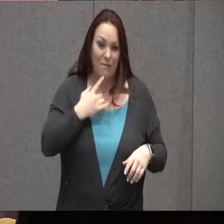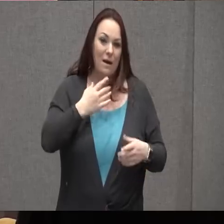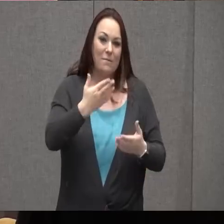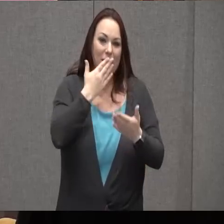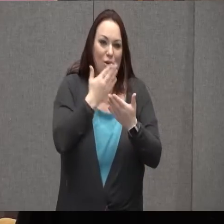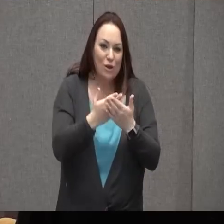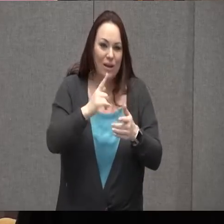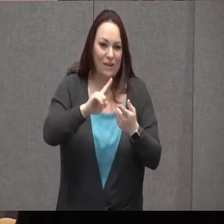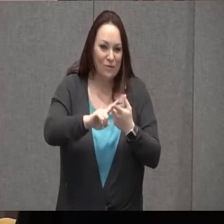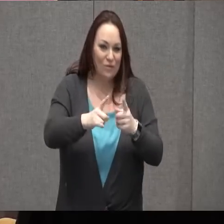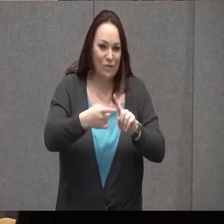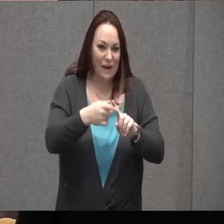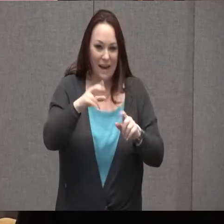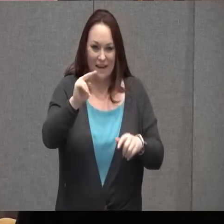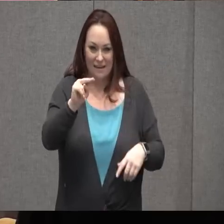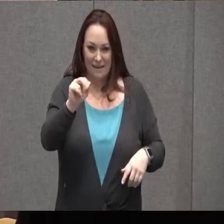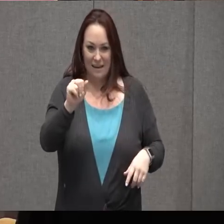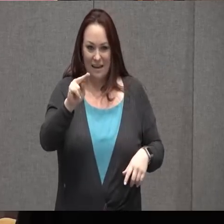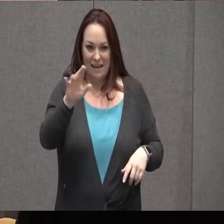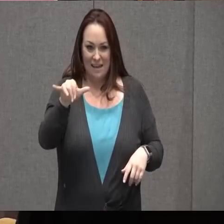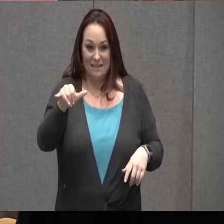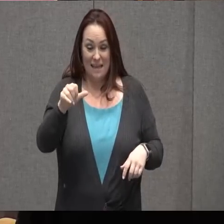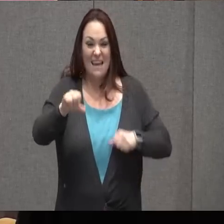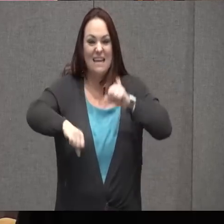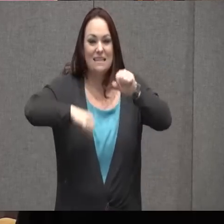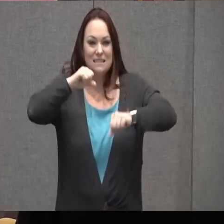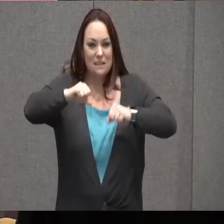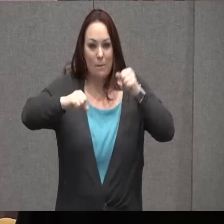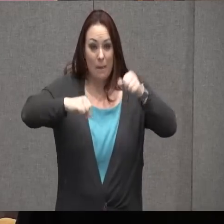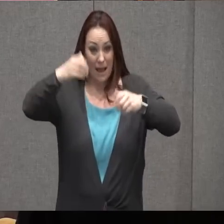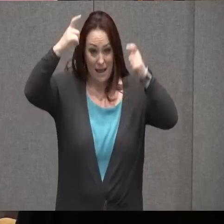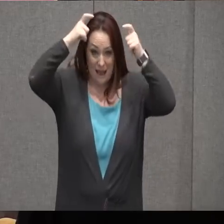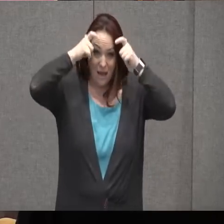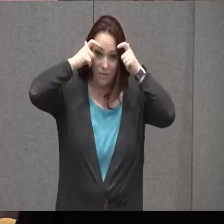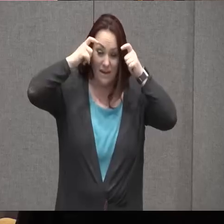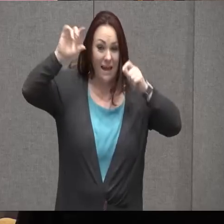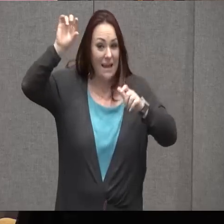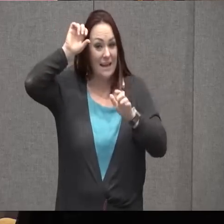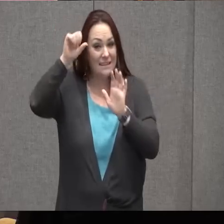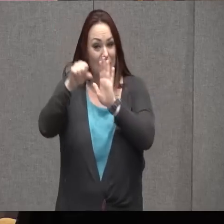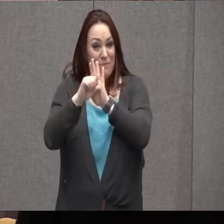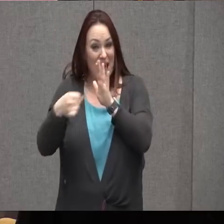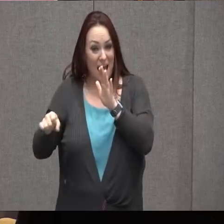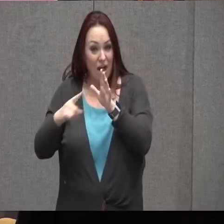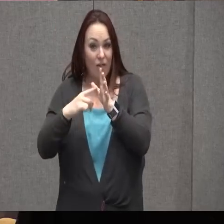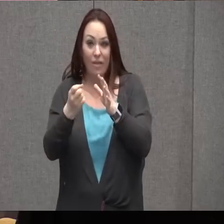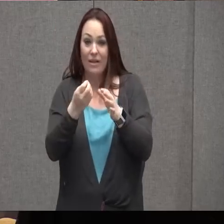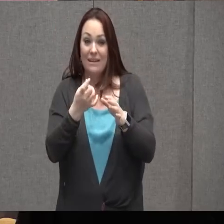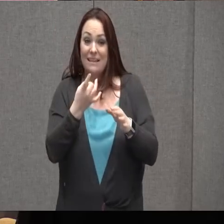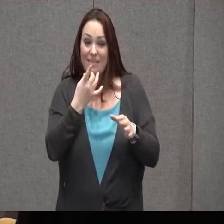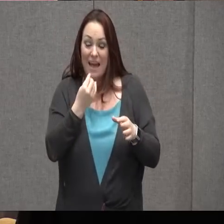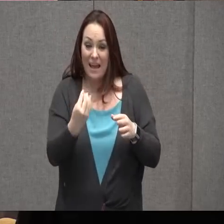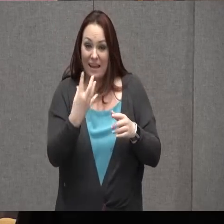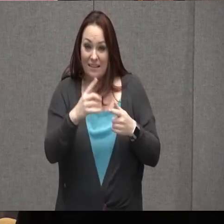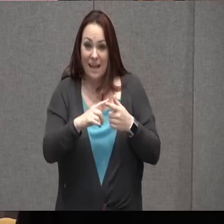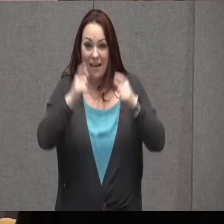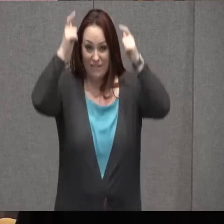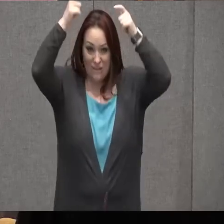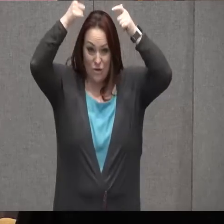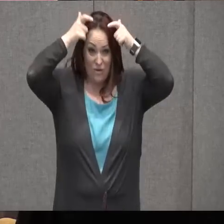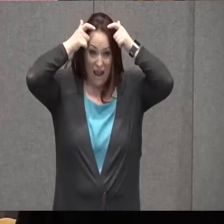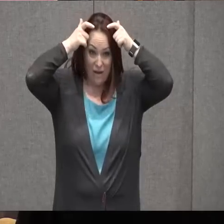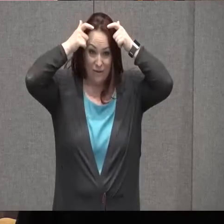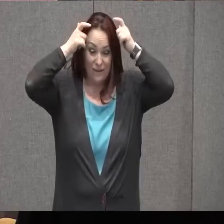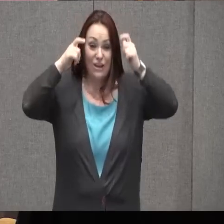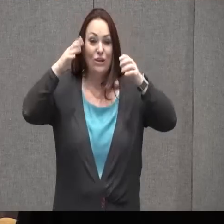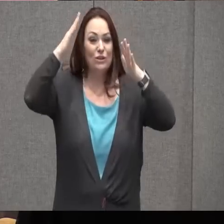helmet, but it has all kinds of fun things. A bell, has a light, a crown. So yes, I hope that